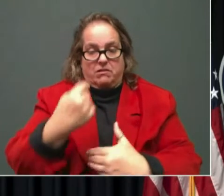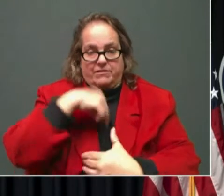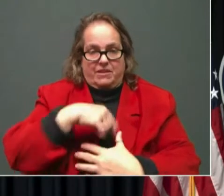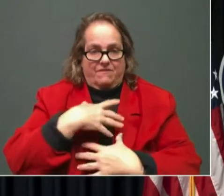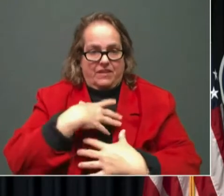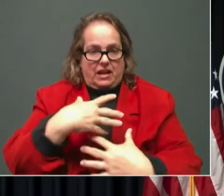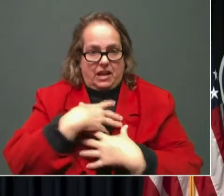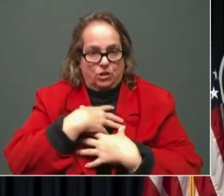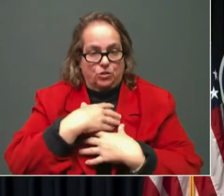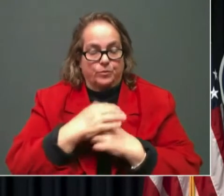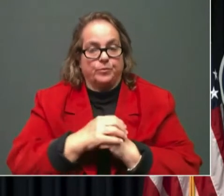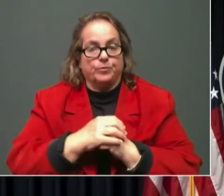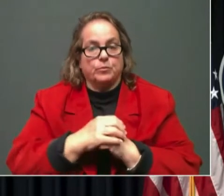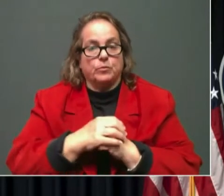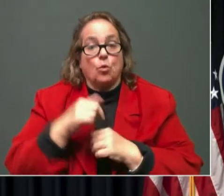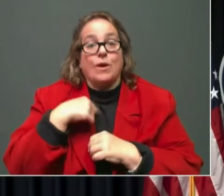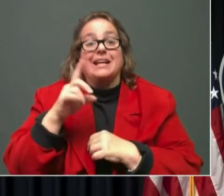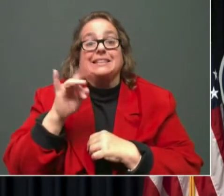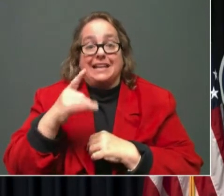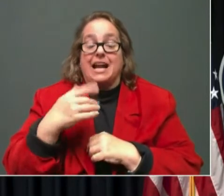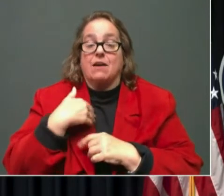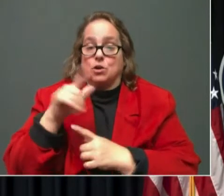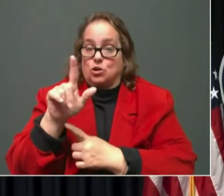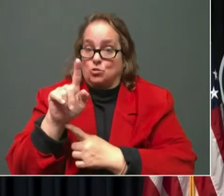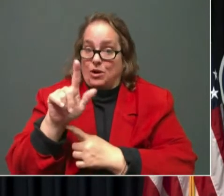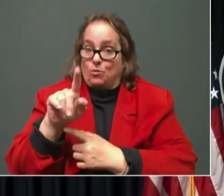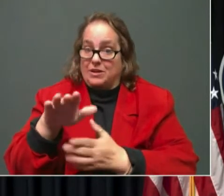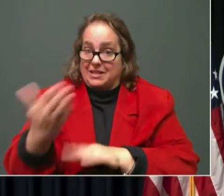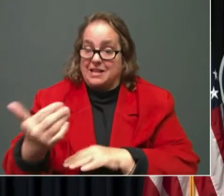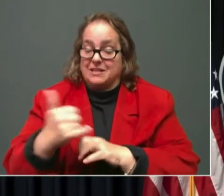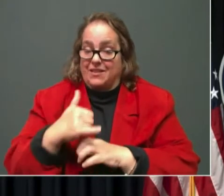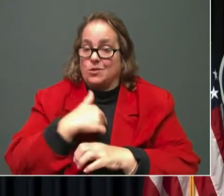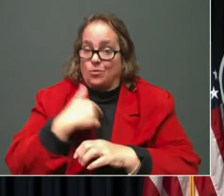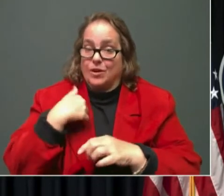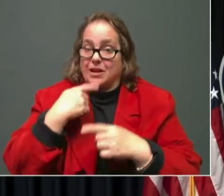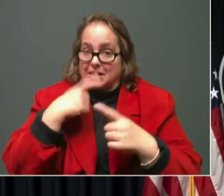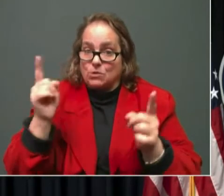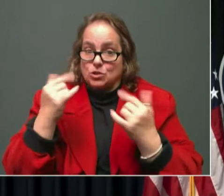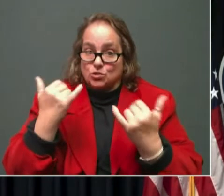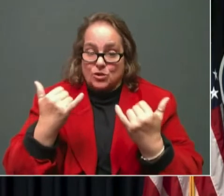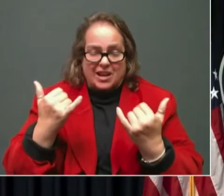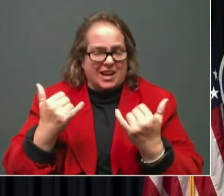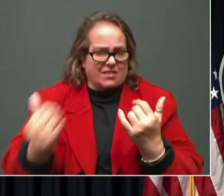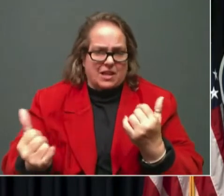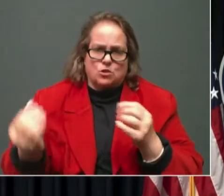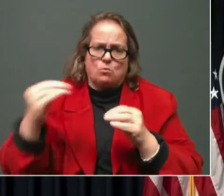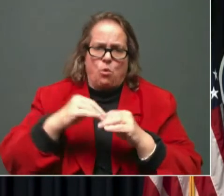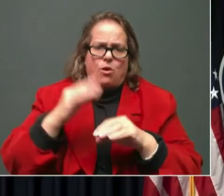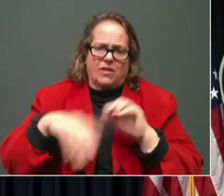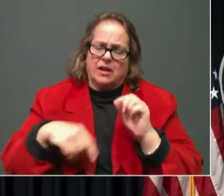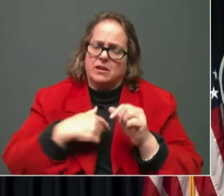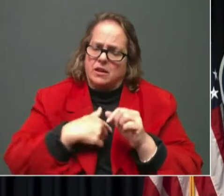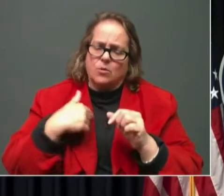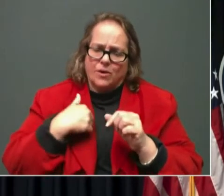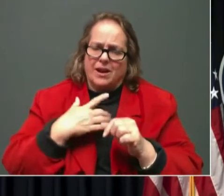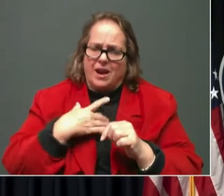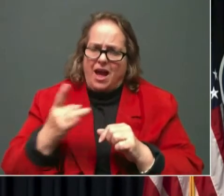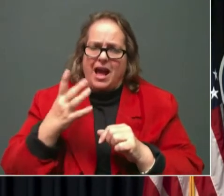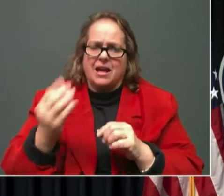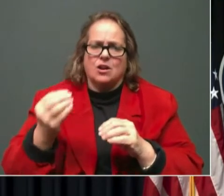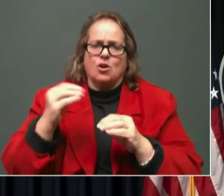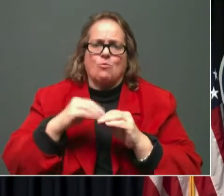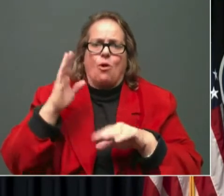have 21 deaths that we're announcing today, far more than we'd like, and certainly more than we had